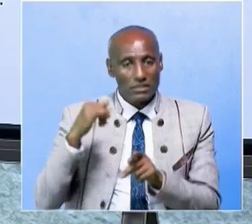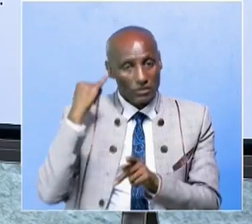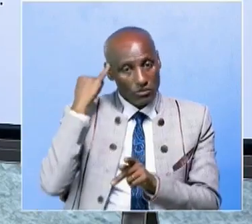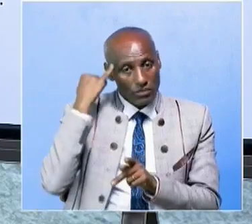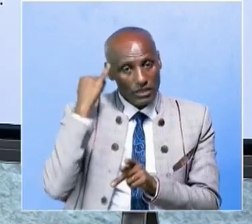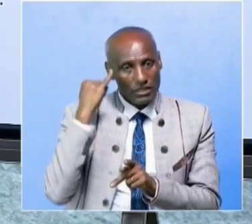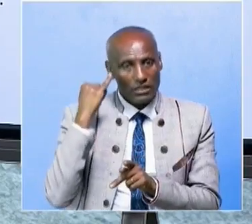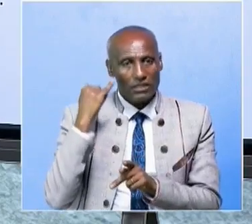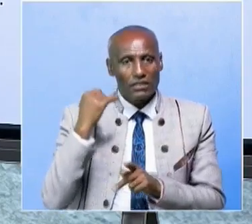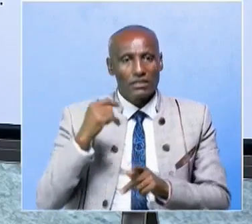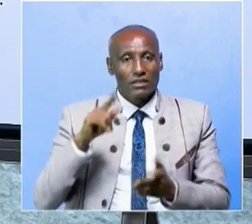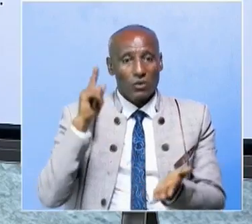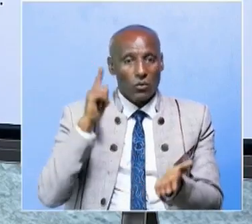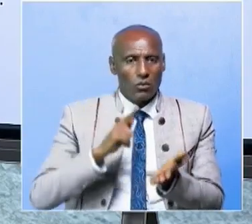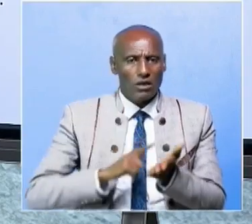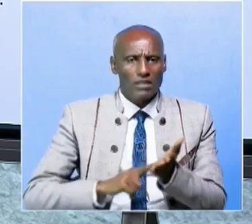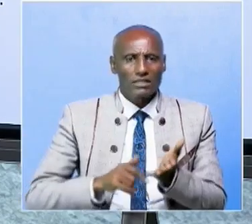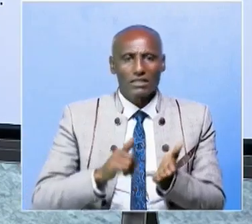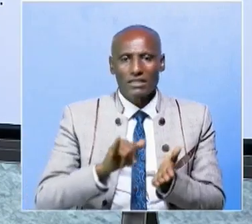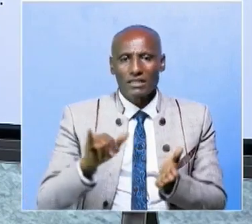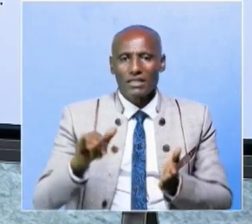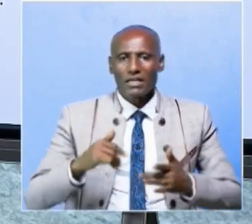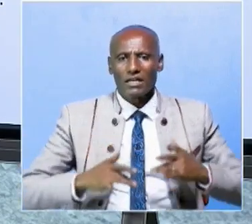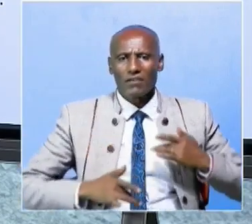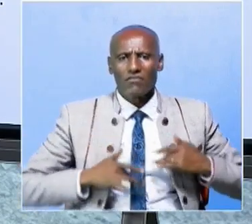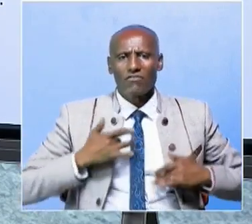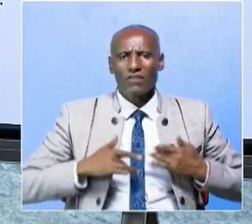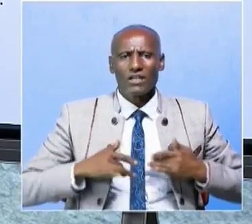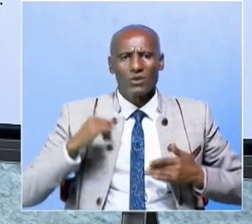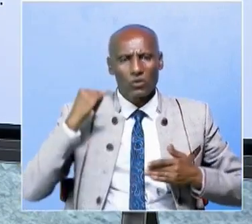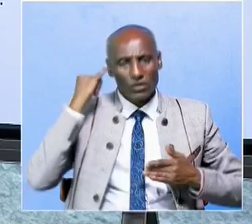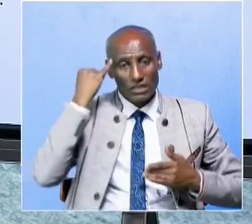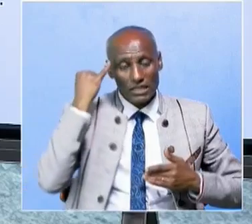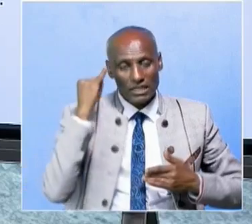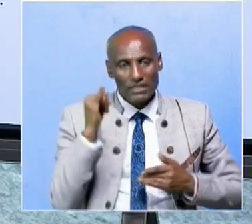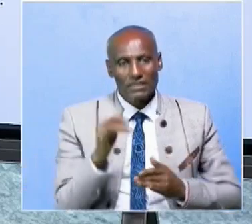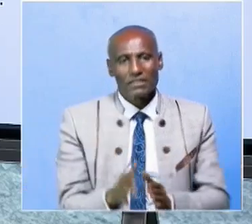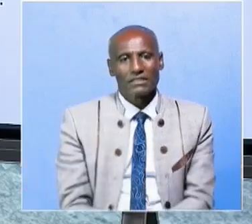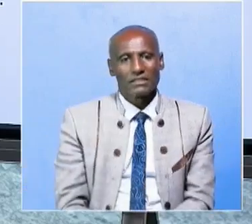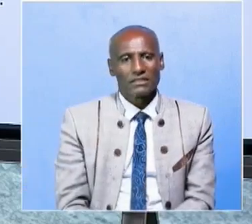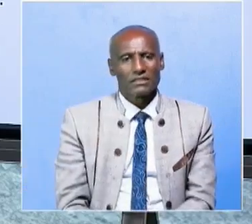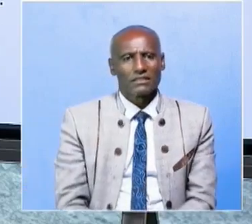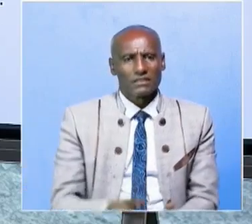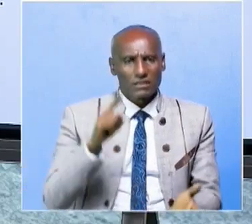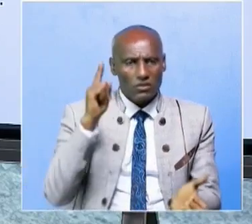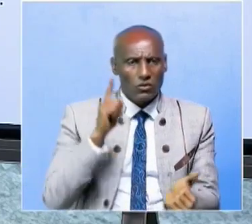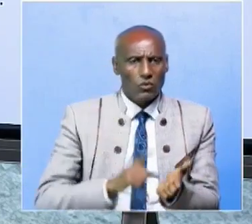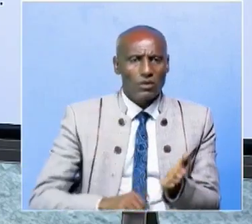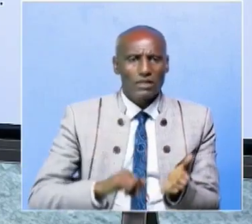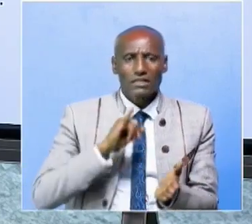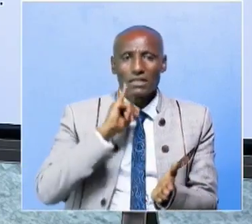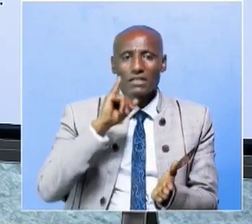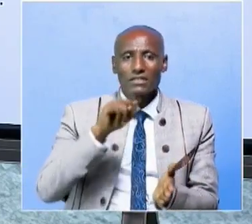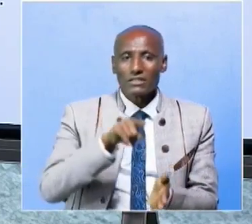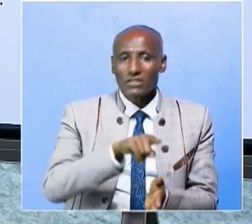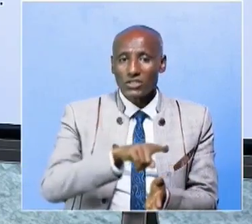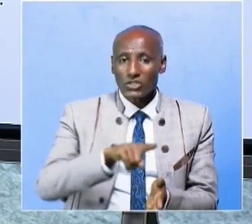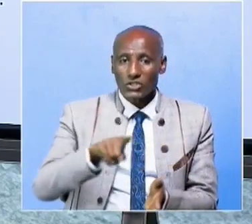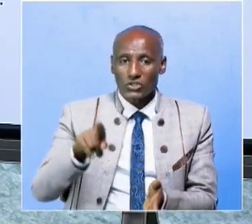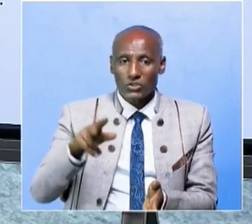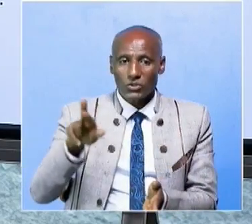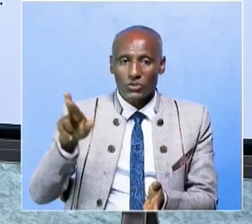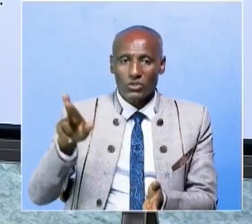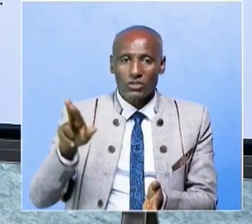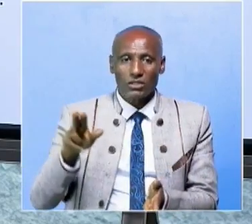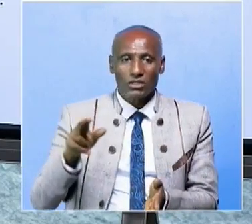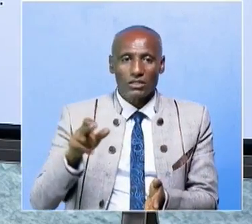or what they think about that situation. So, what is your opinion on this matter? How do you